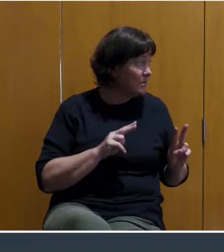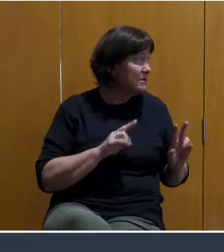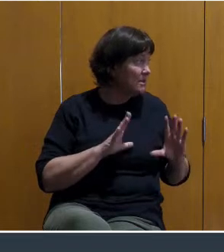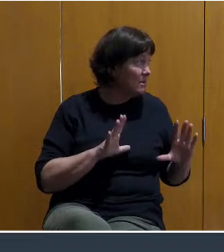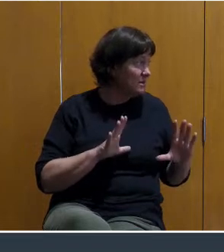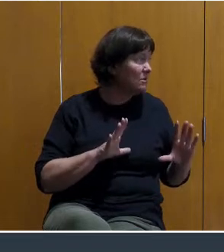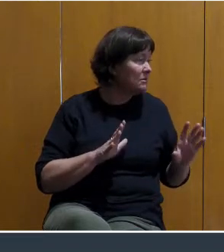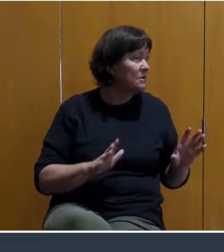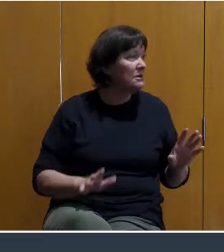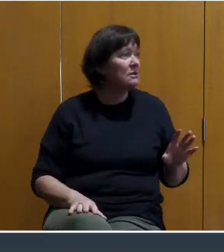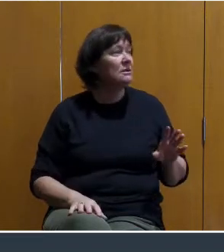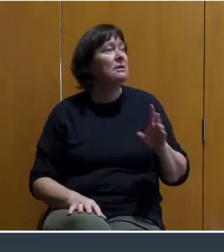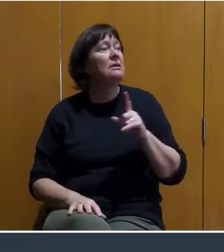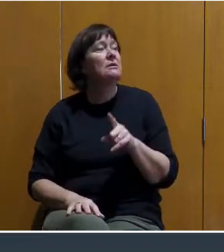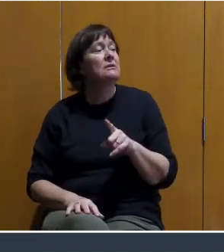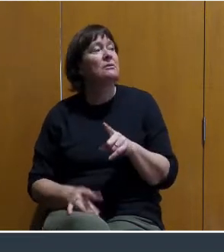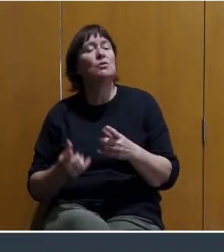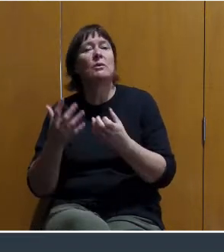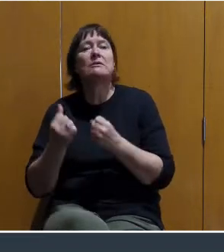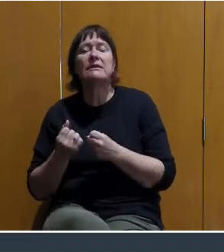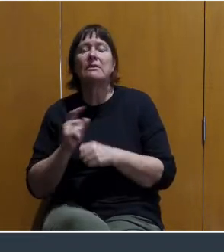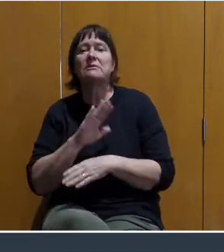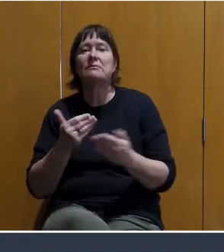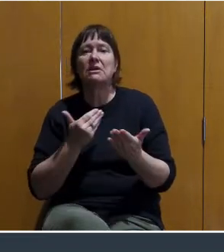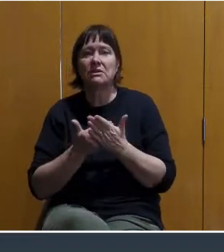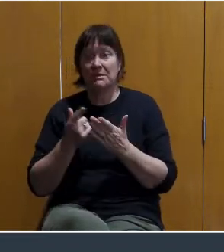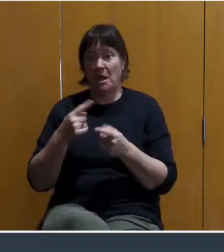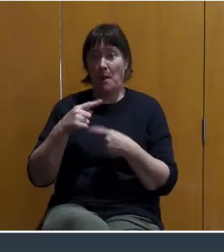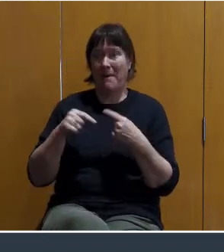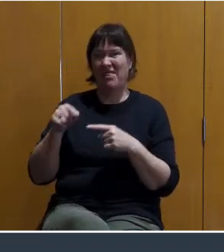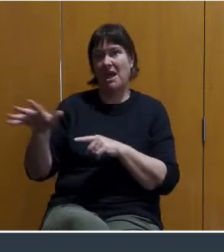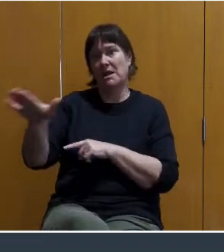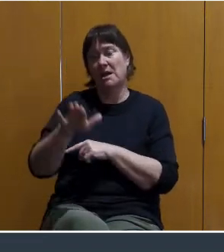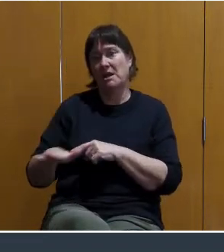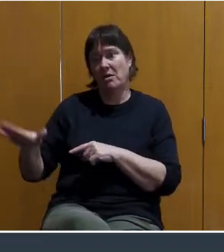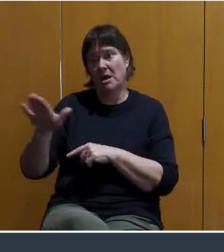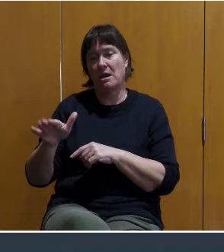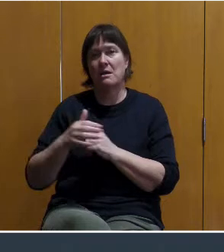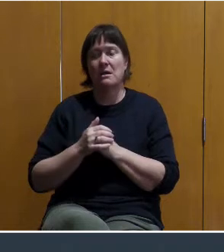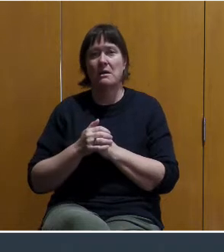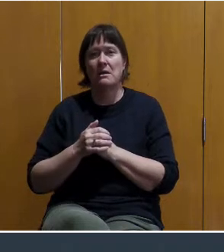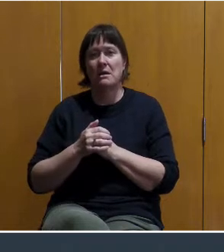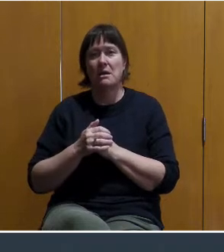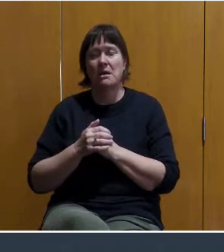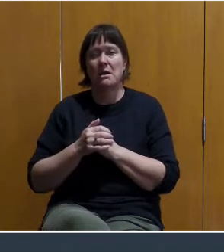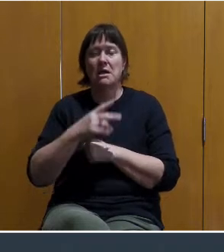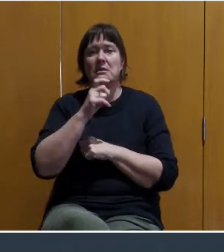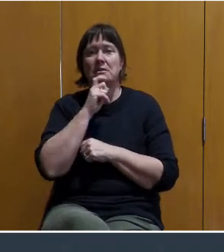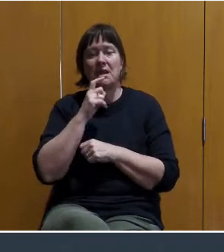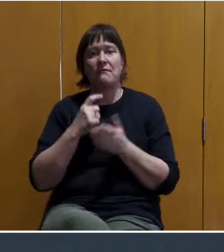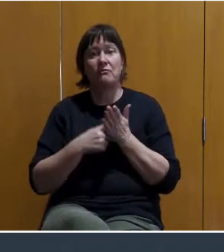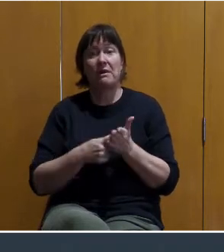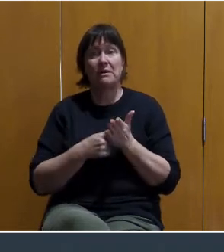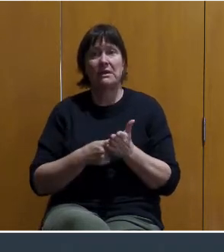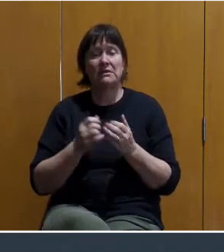I would like to clarify that we received some submissions about that area that you're mentioning, and the officer recommendation is to